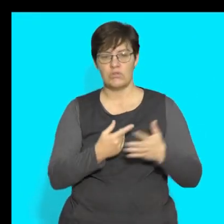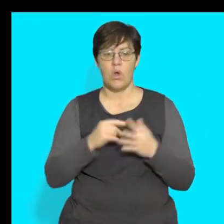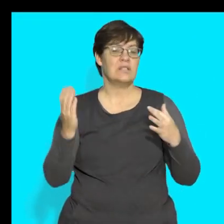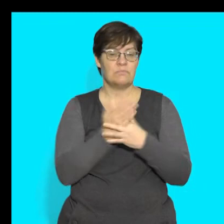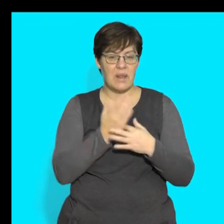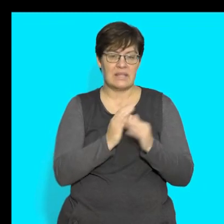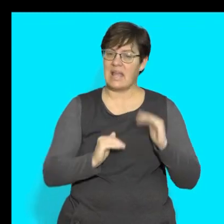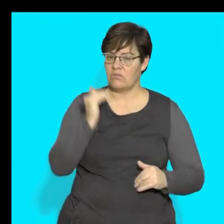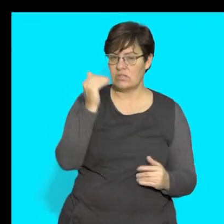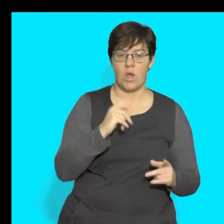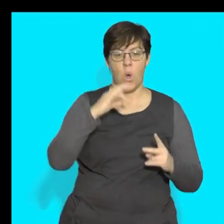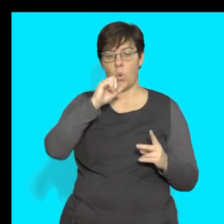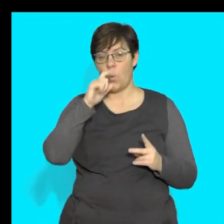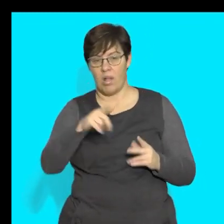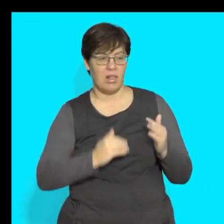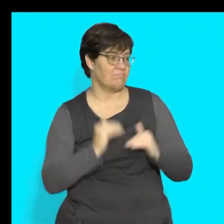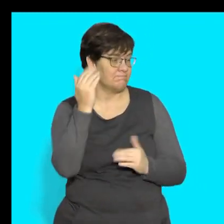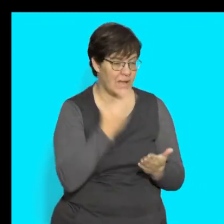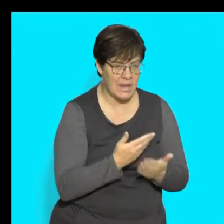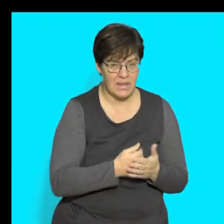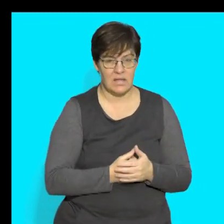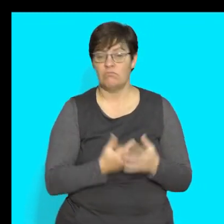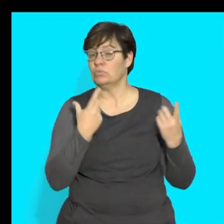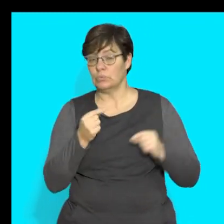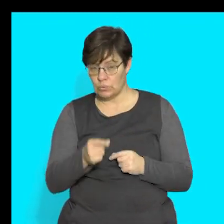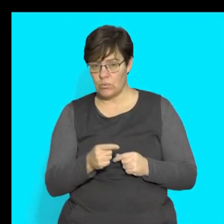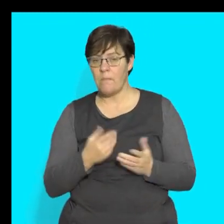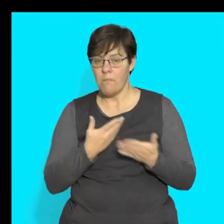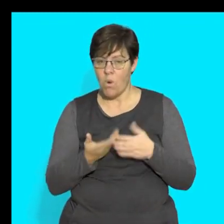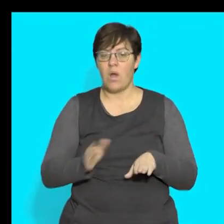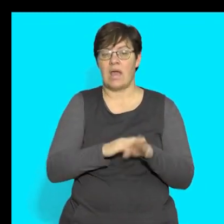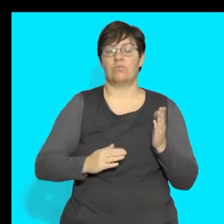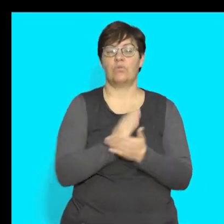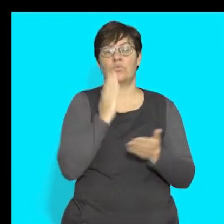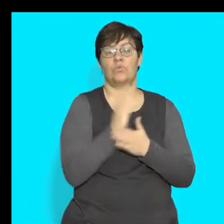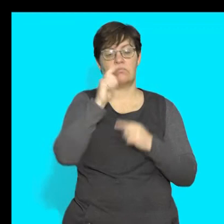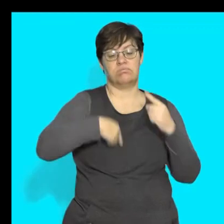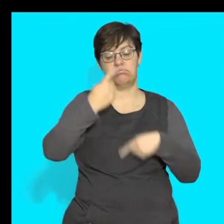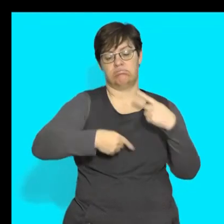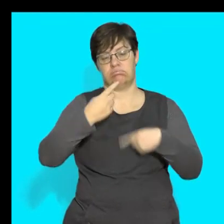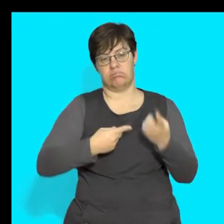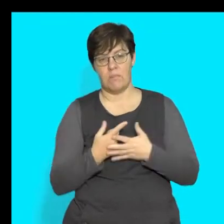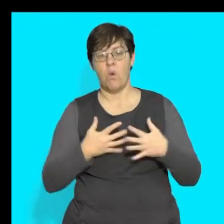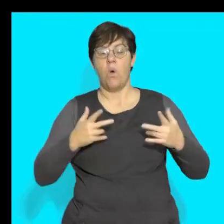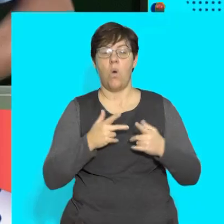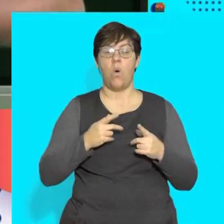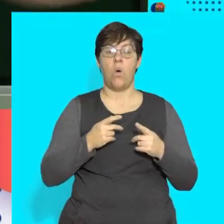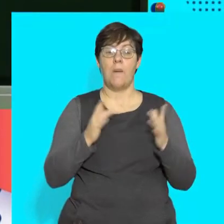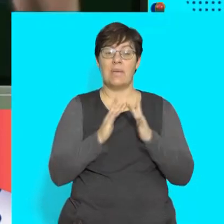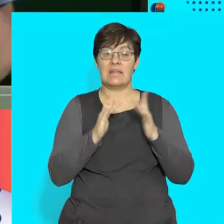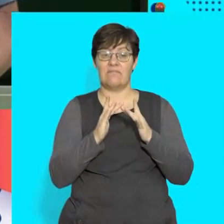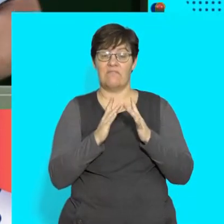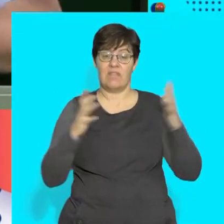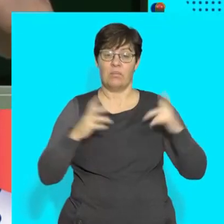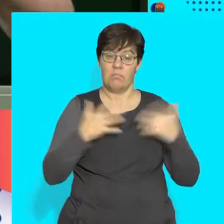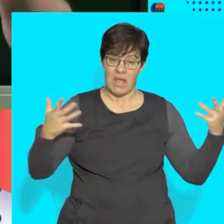splits in the commutator can increase, the number of coils can increase, and if we do that, we get more current going through, which creates a